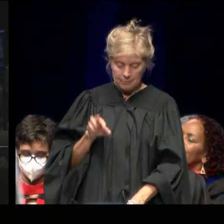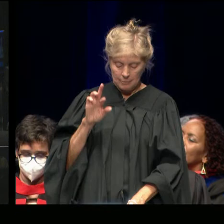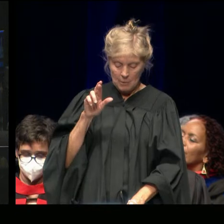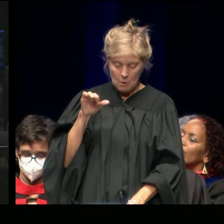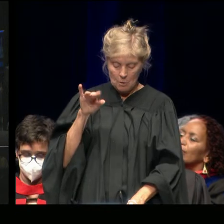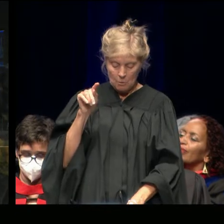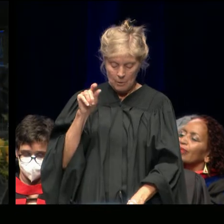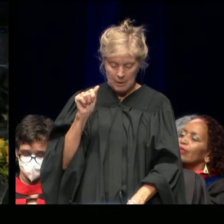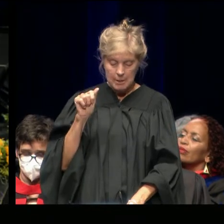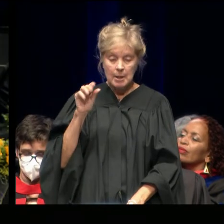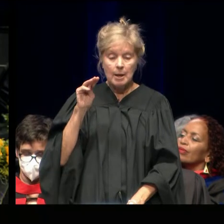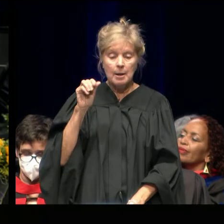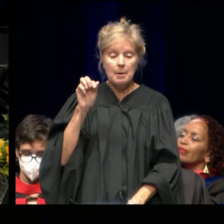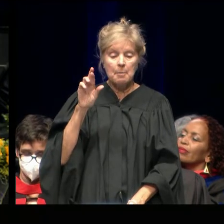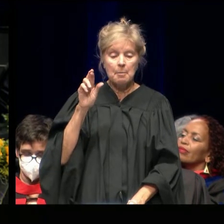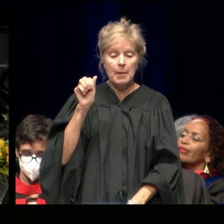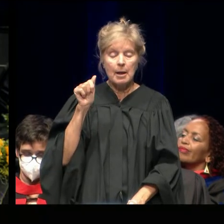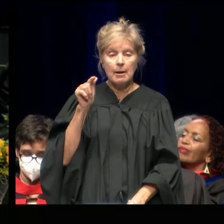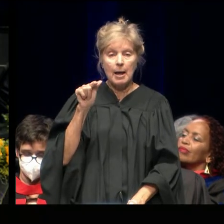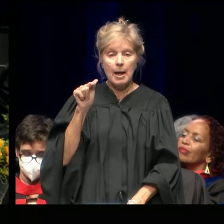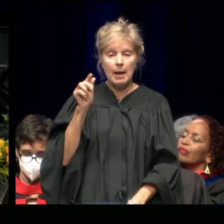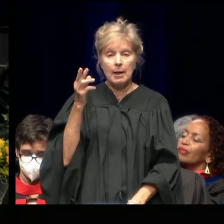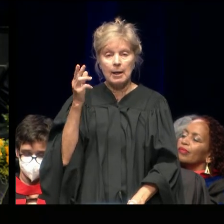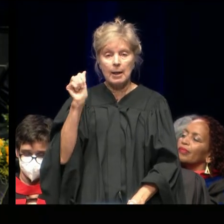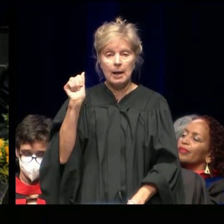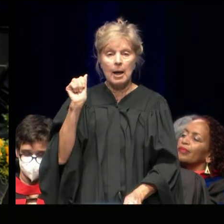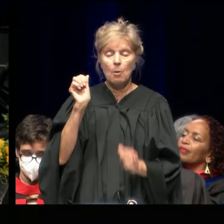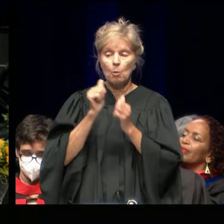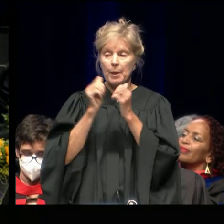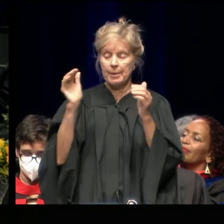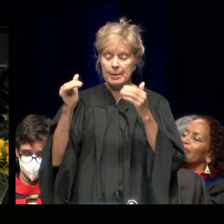Rita Maraga with distinction.